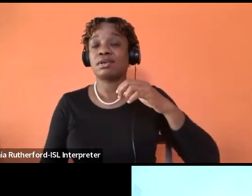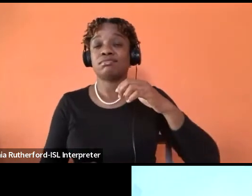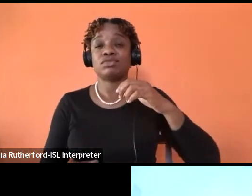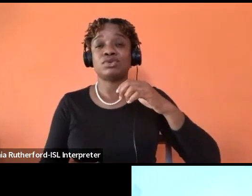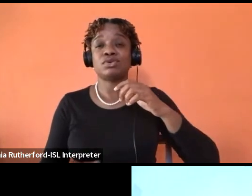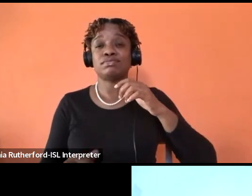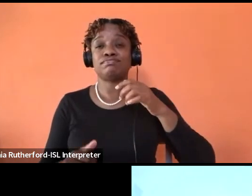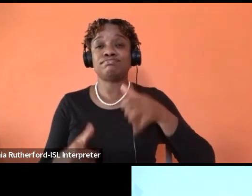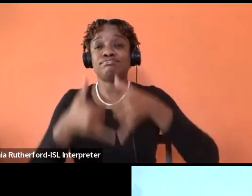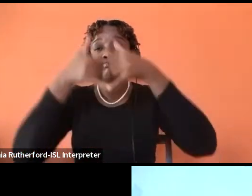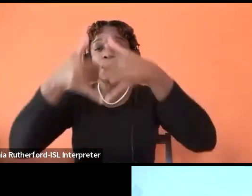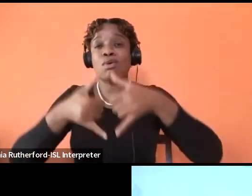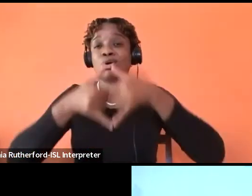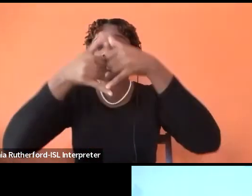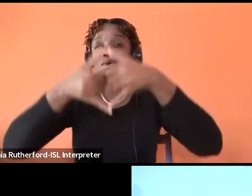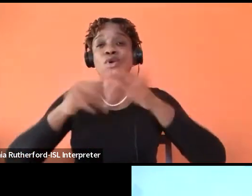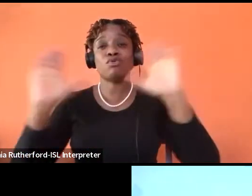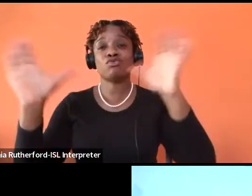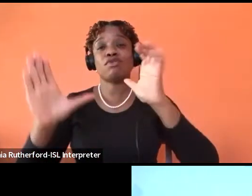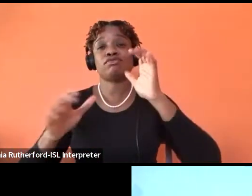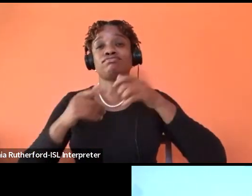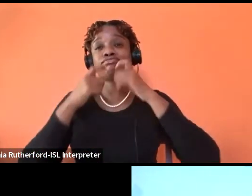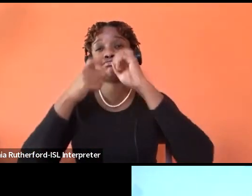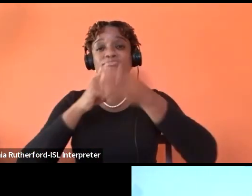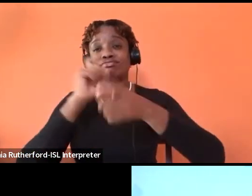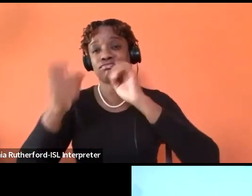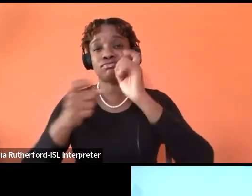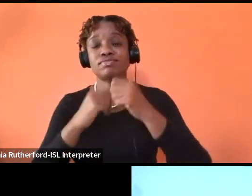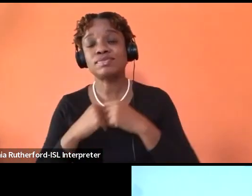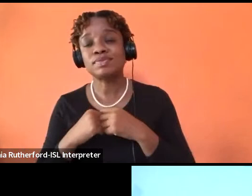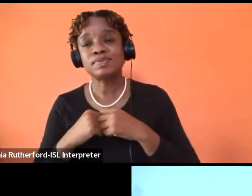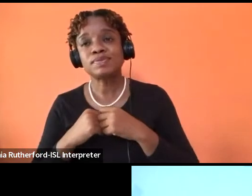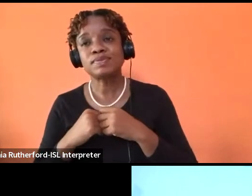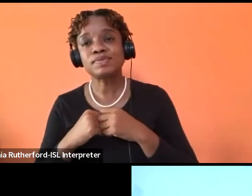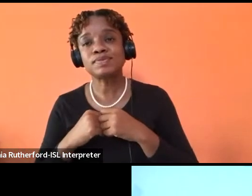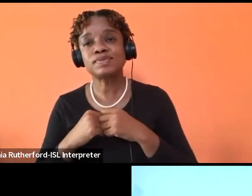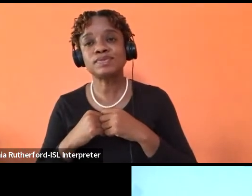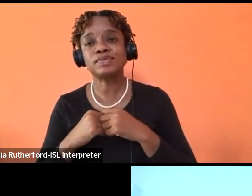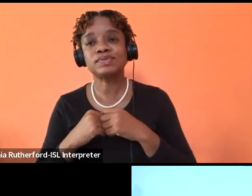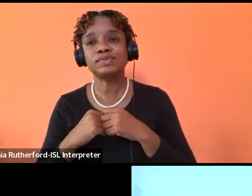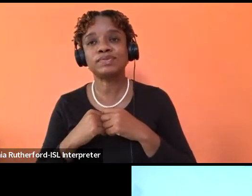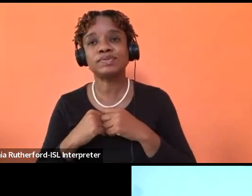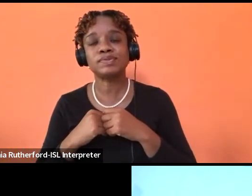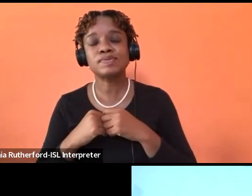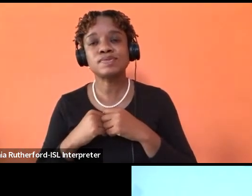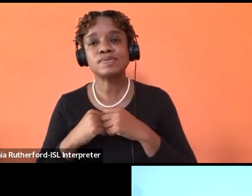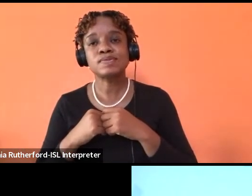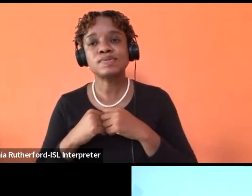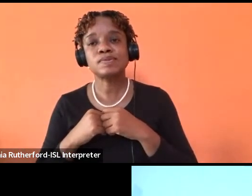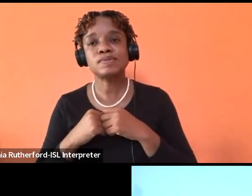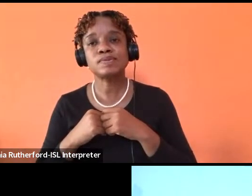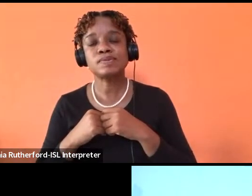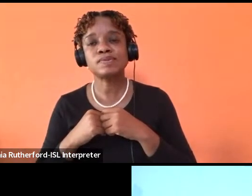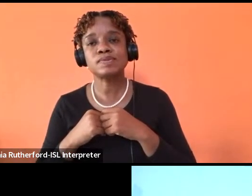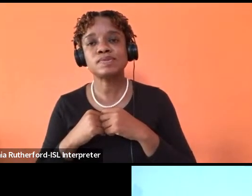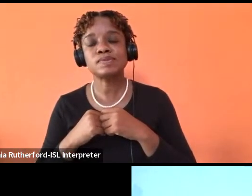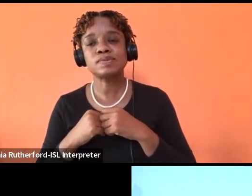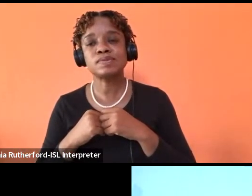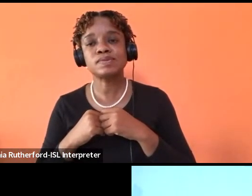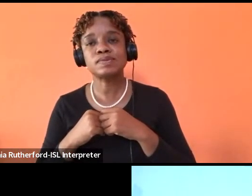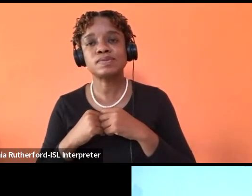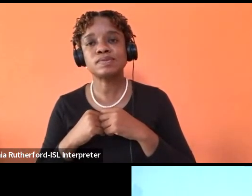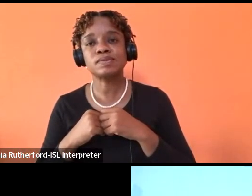being selected as an award in 2018 for UWI 70 Plus Outstanding Women, UWI